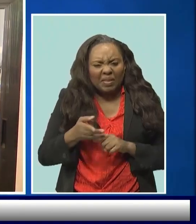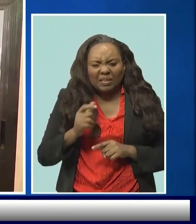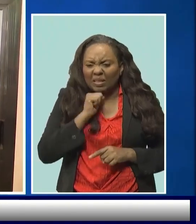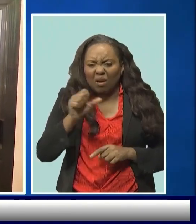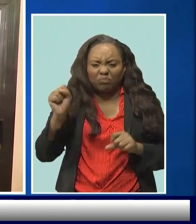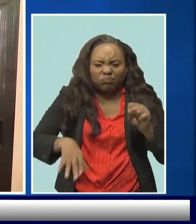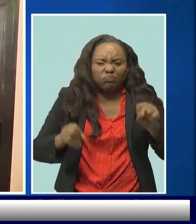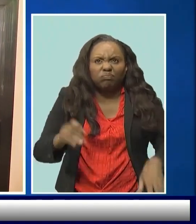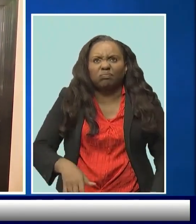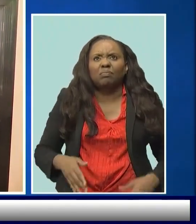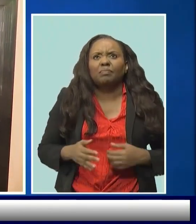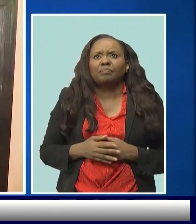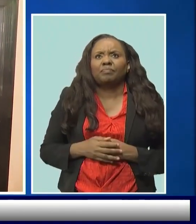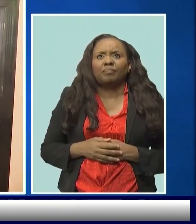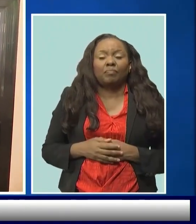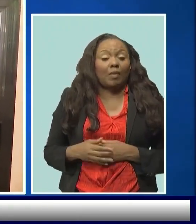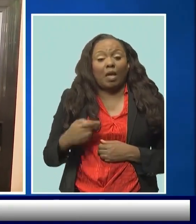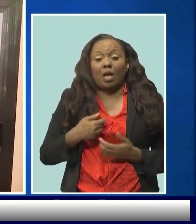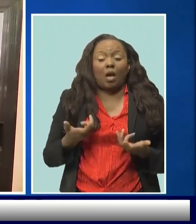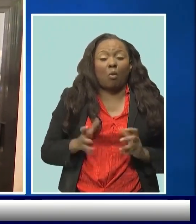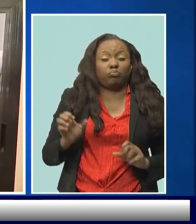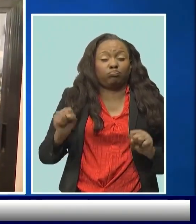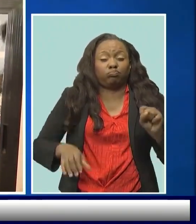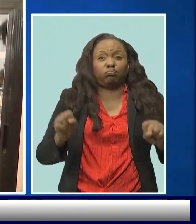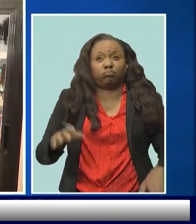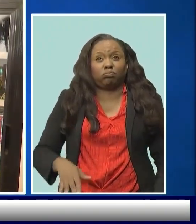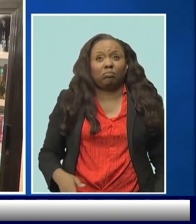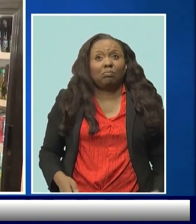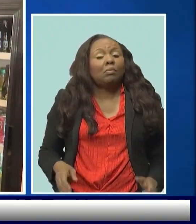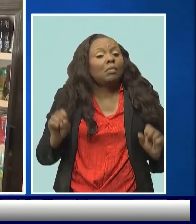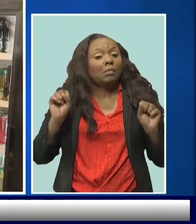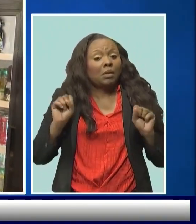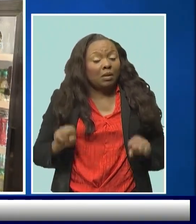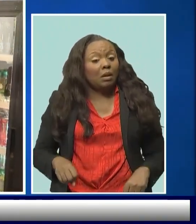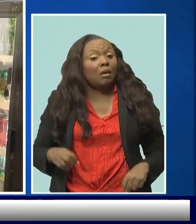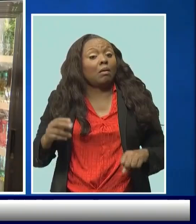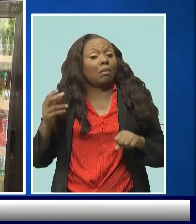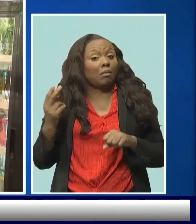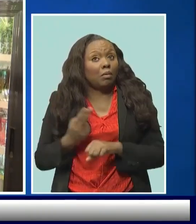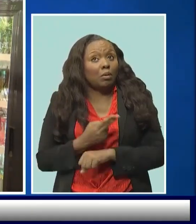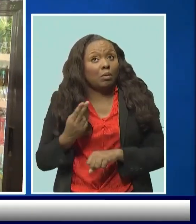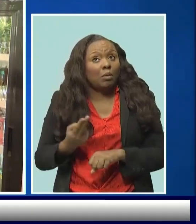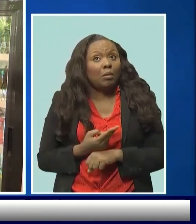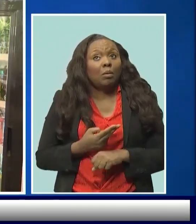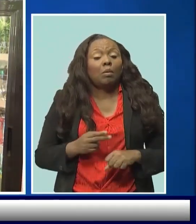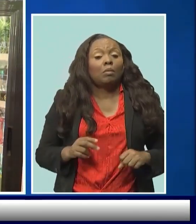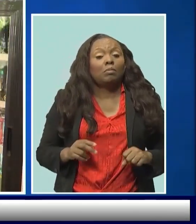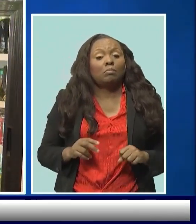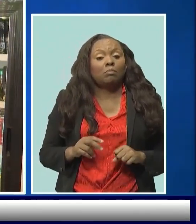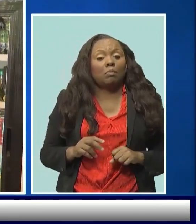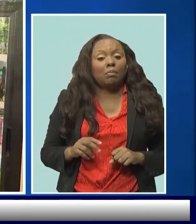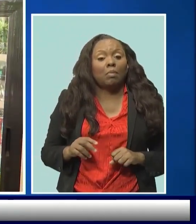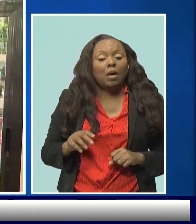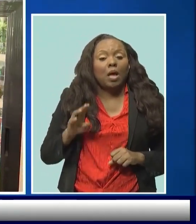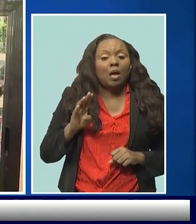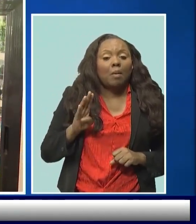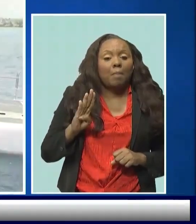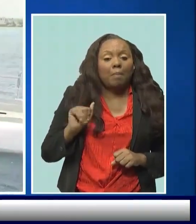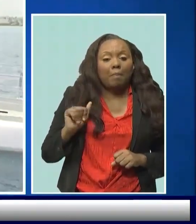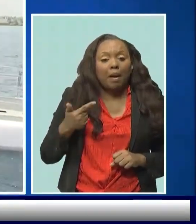not pollute the ocean, you could use reusable bags for the